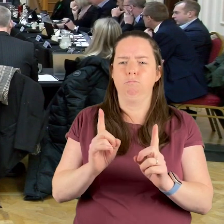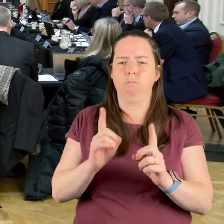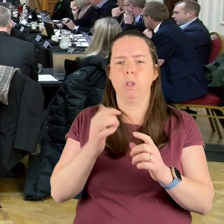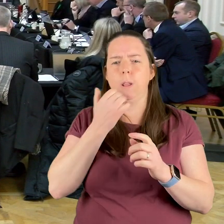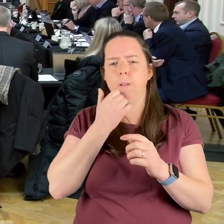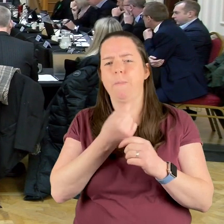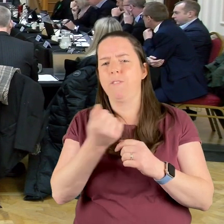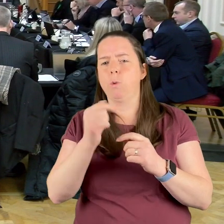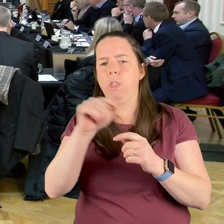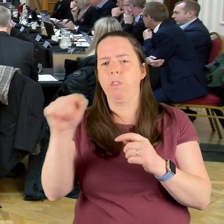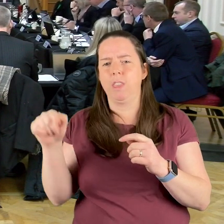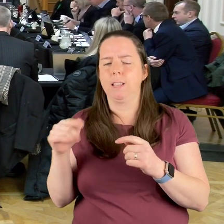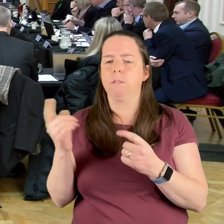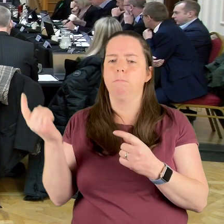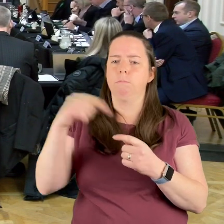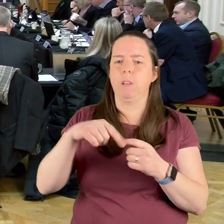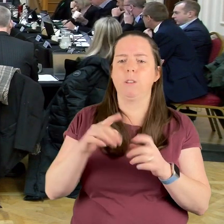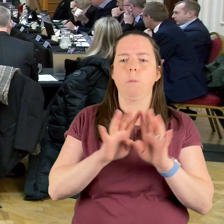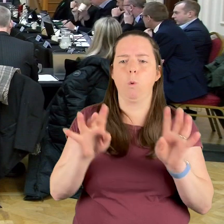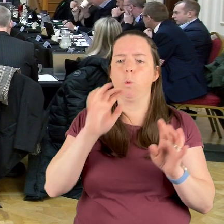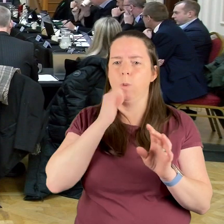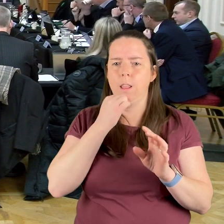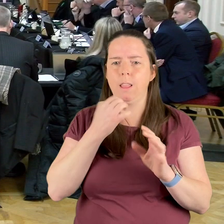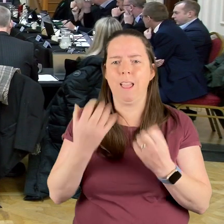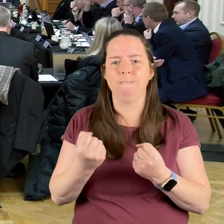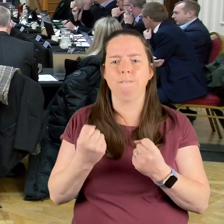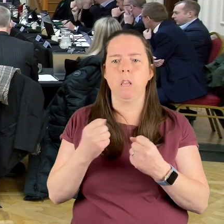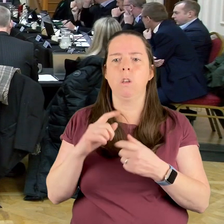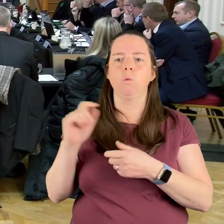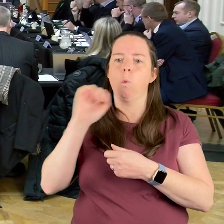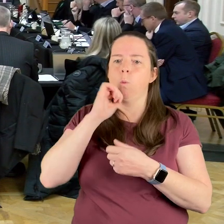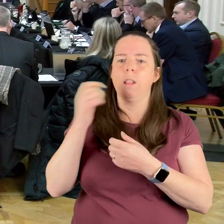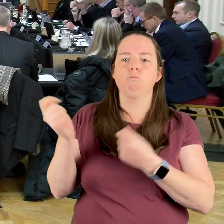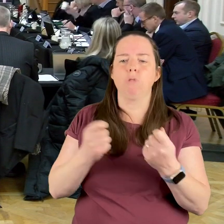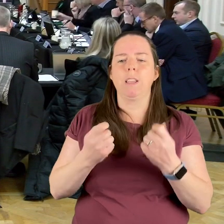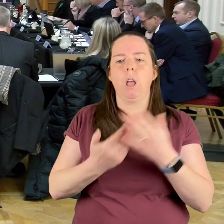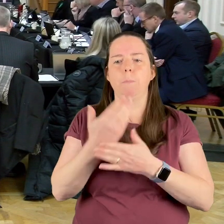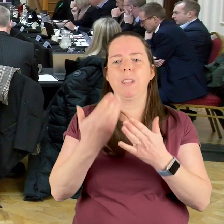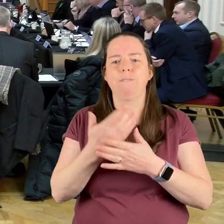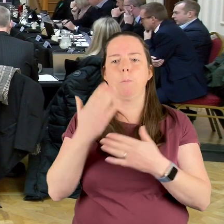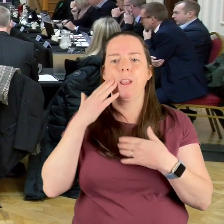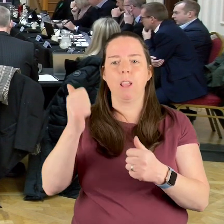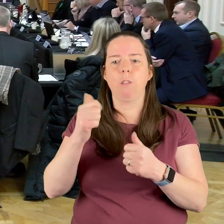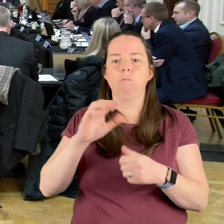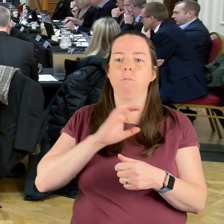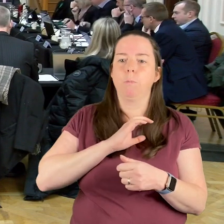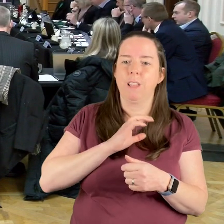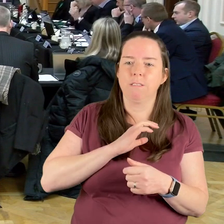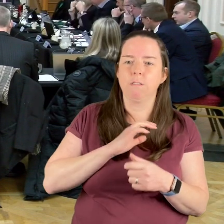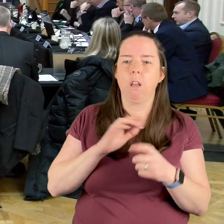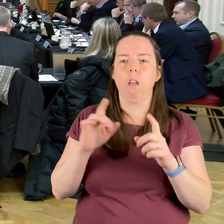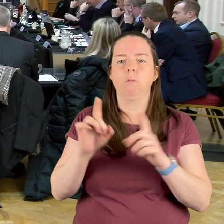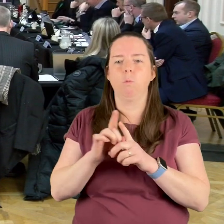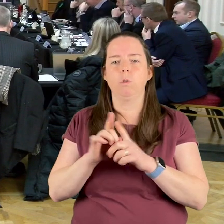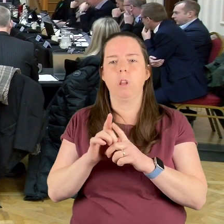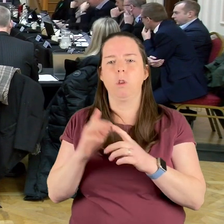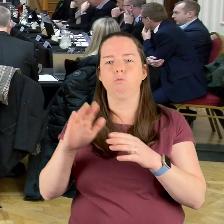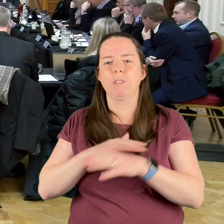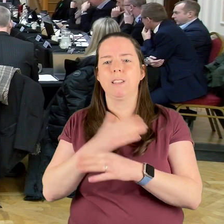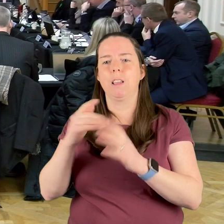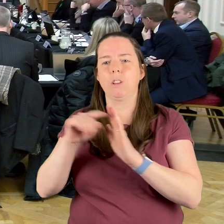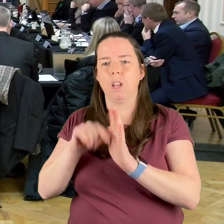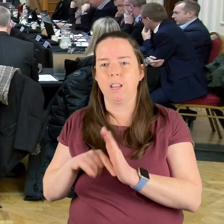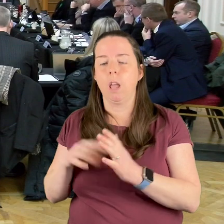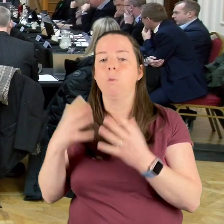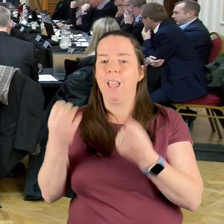and say thank you for that and the integrated. There are a number of other things that will be coming back to the board, so we will be bringing an update from mental health, from